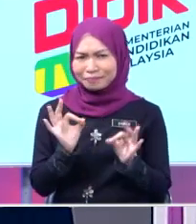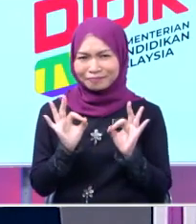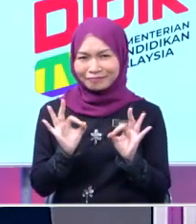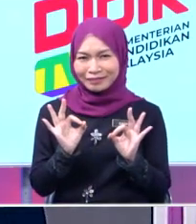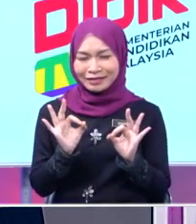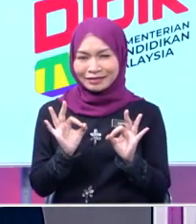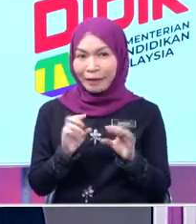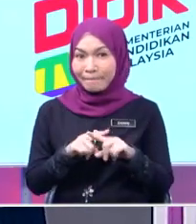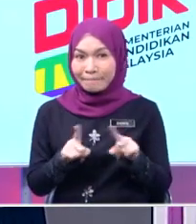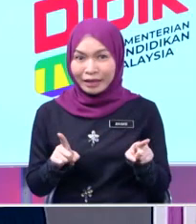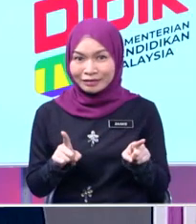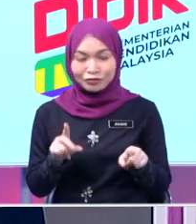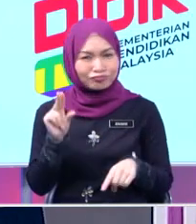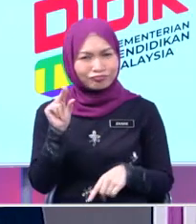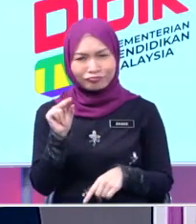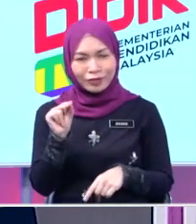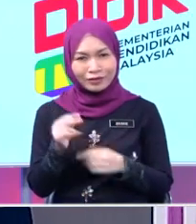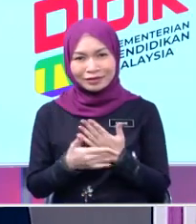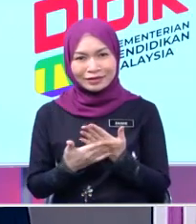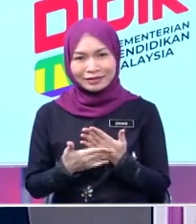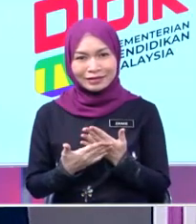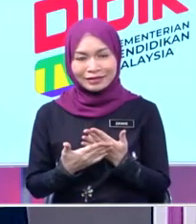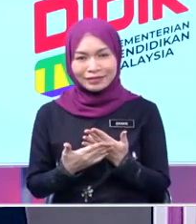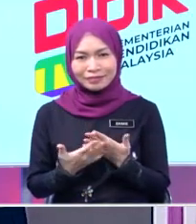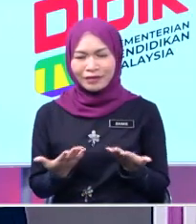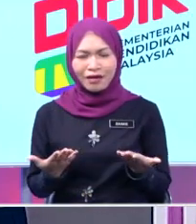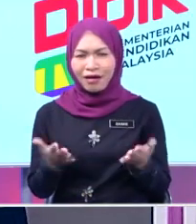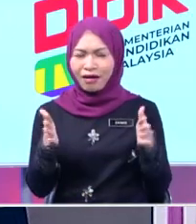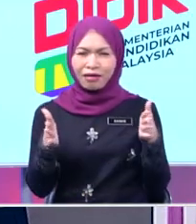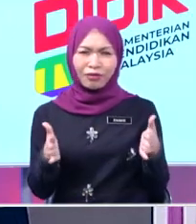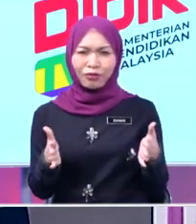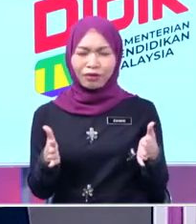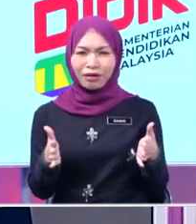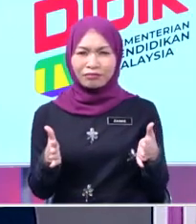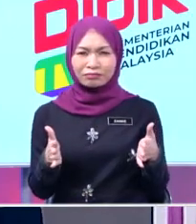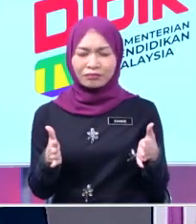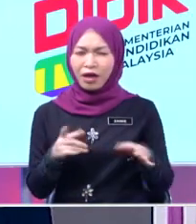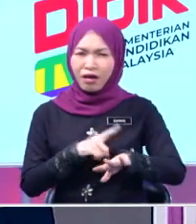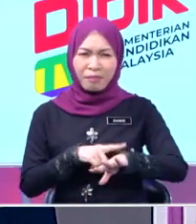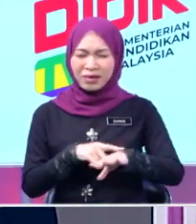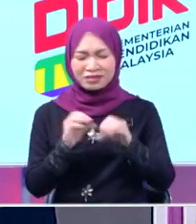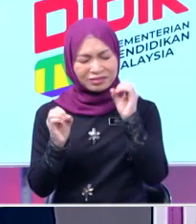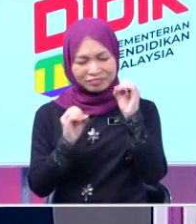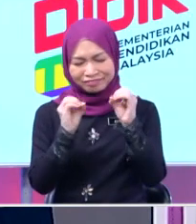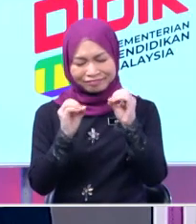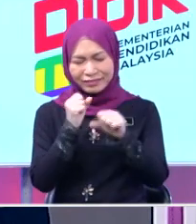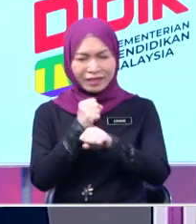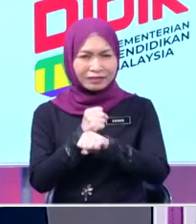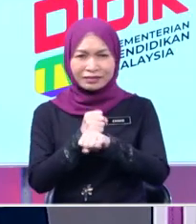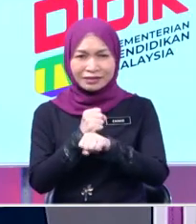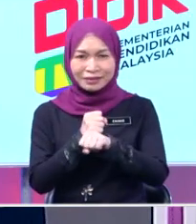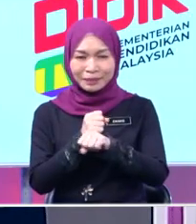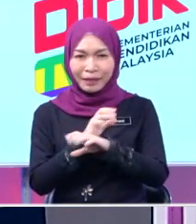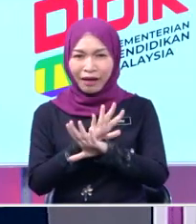easy because some people just don't have the time, especially those who work in offices or do not even live